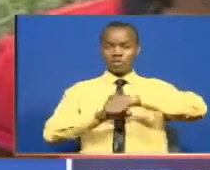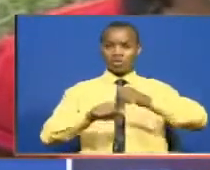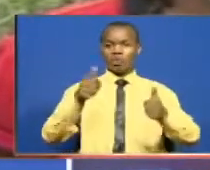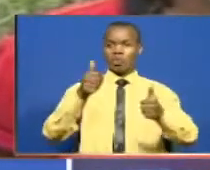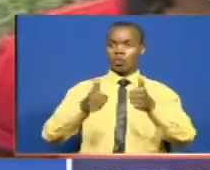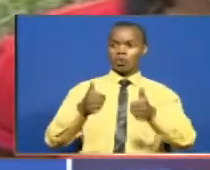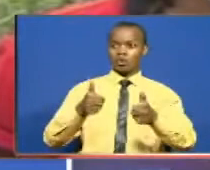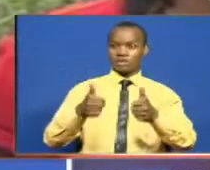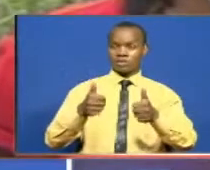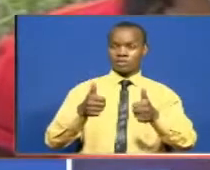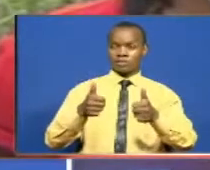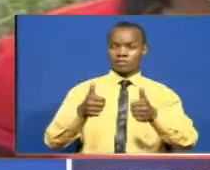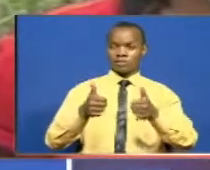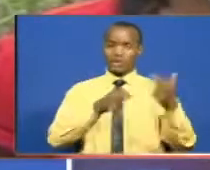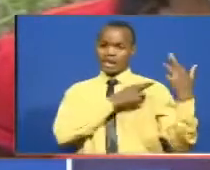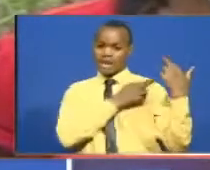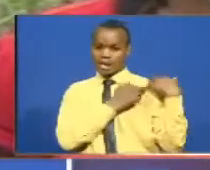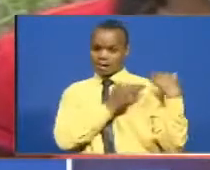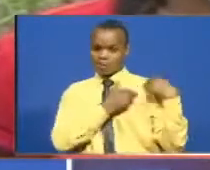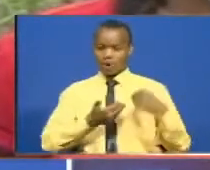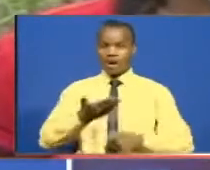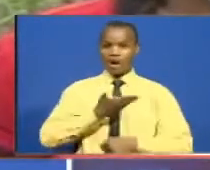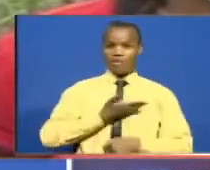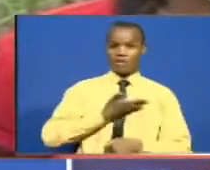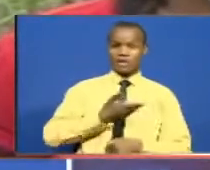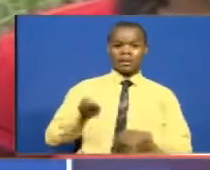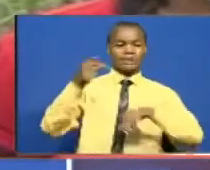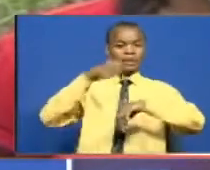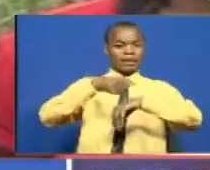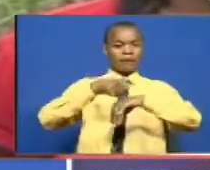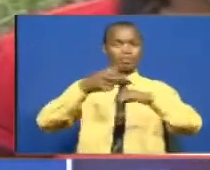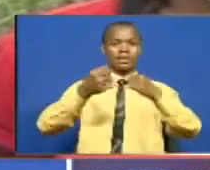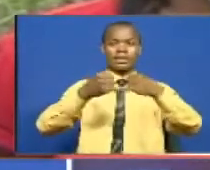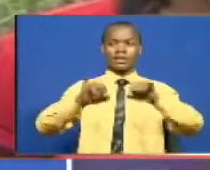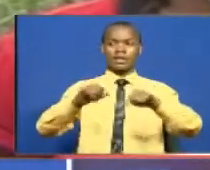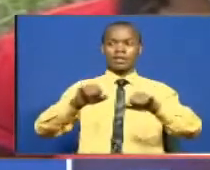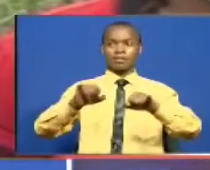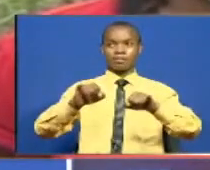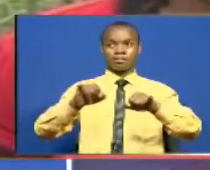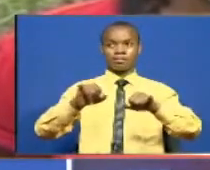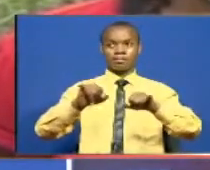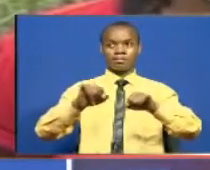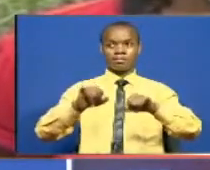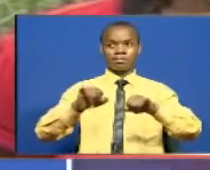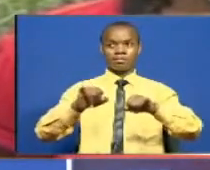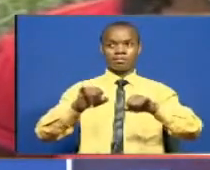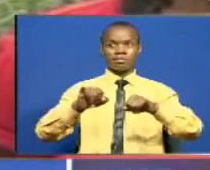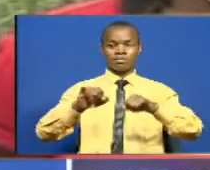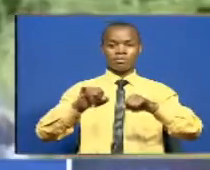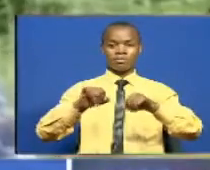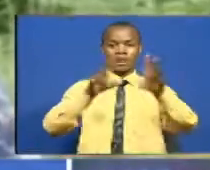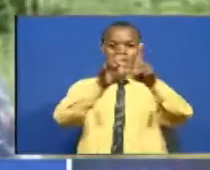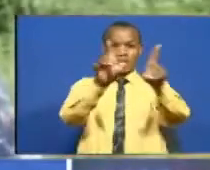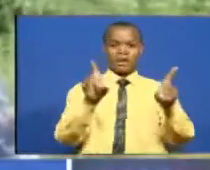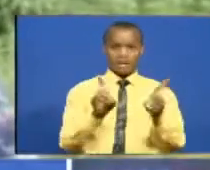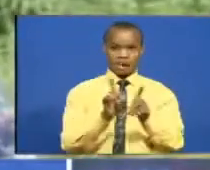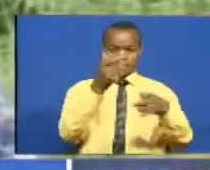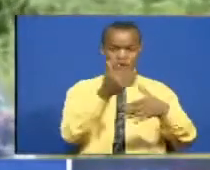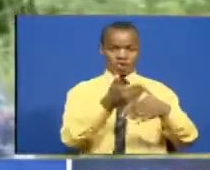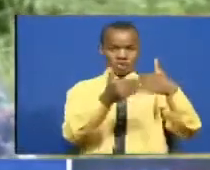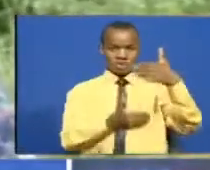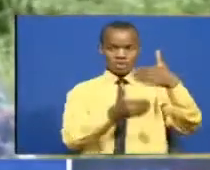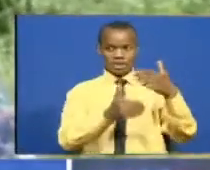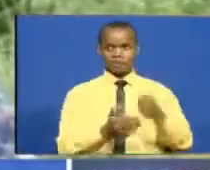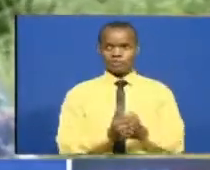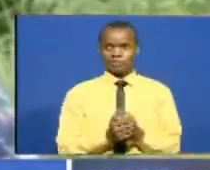primarily our role within the implementation of the Mwache Multipurpose Dam. We